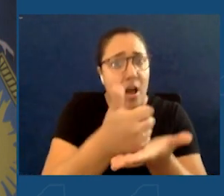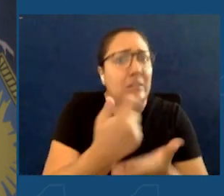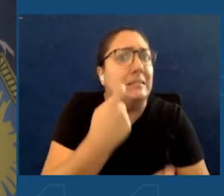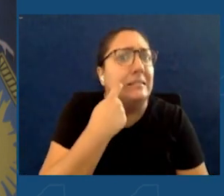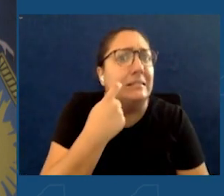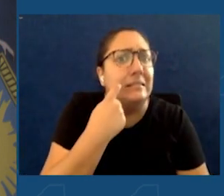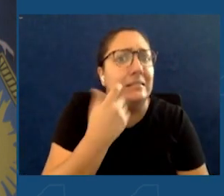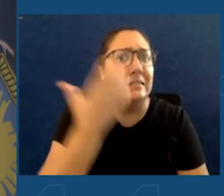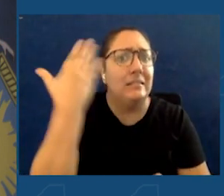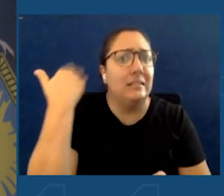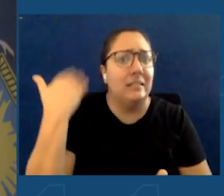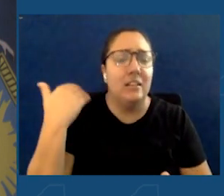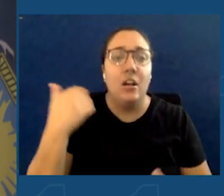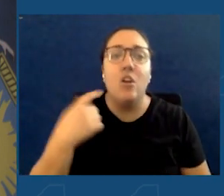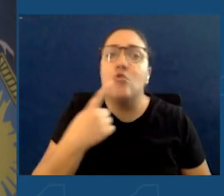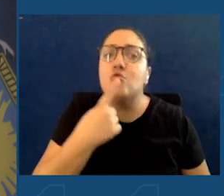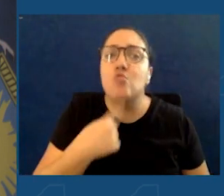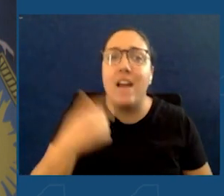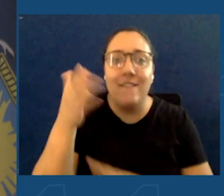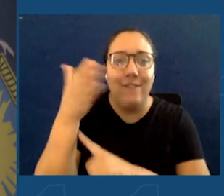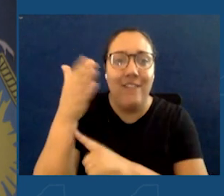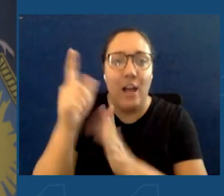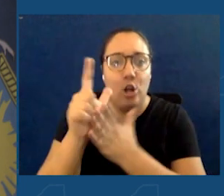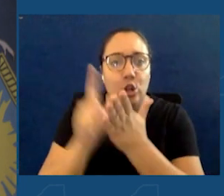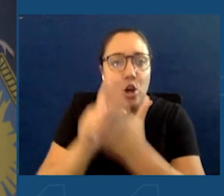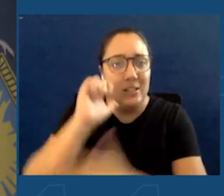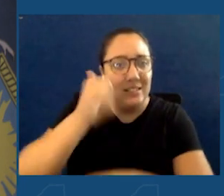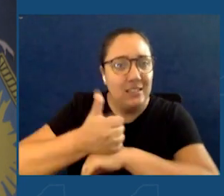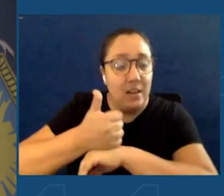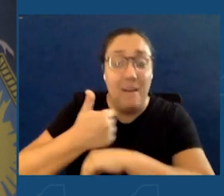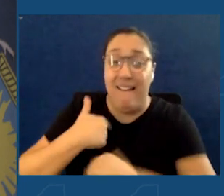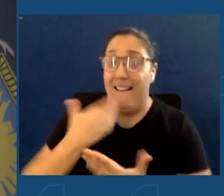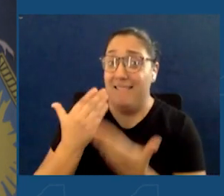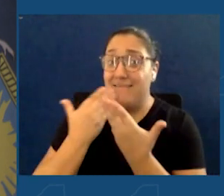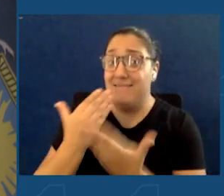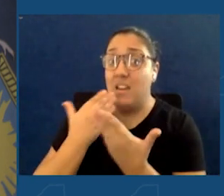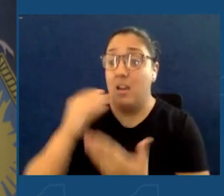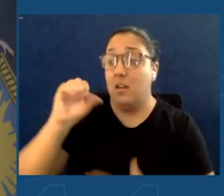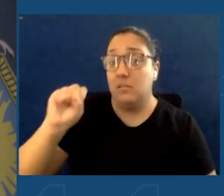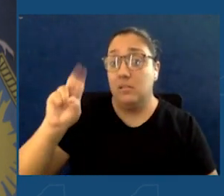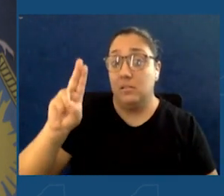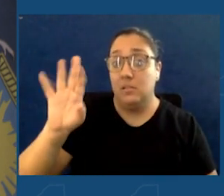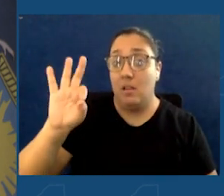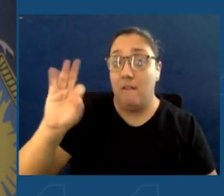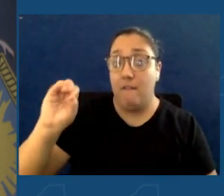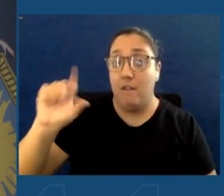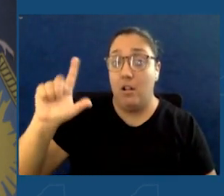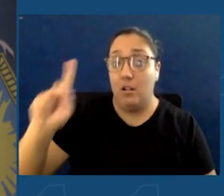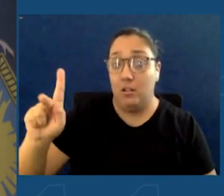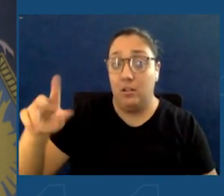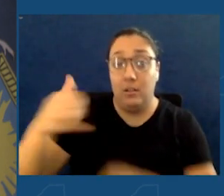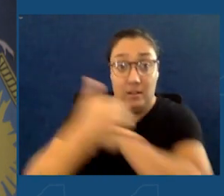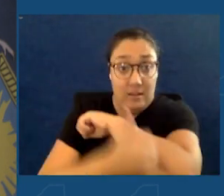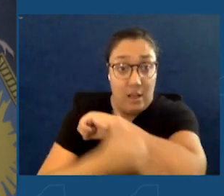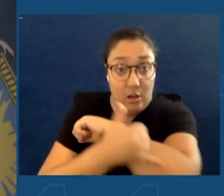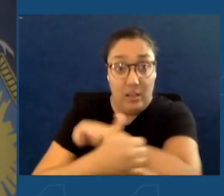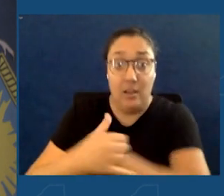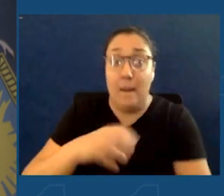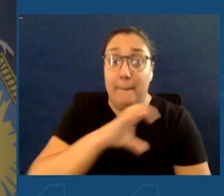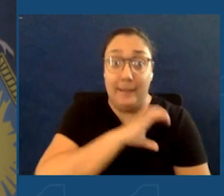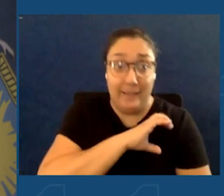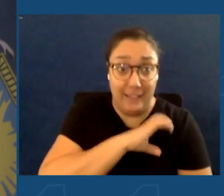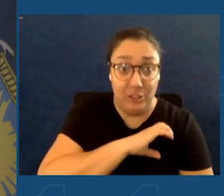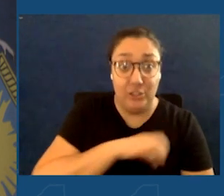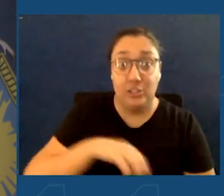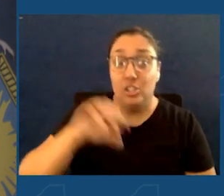our red flag laws. I mean, I thank Suffolk County. I commend the chief of police and the sheriff here for what they've done to make